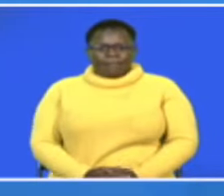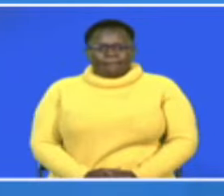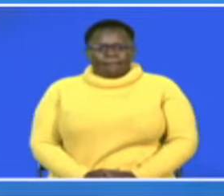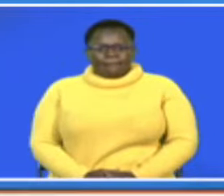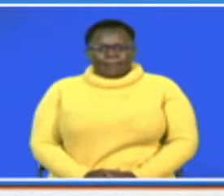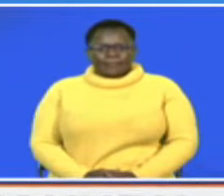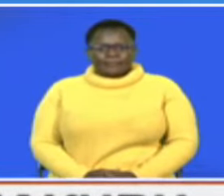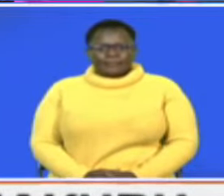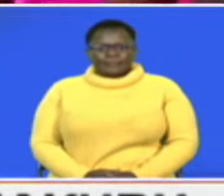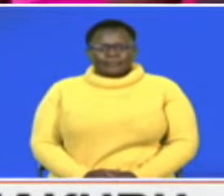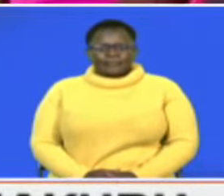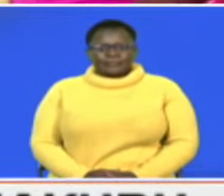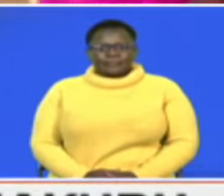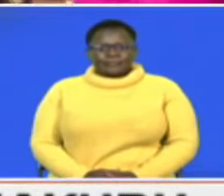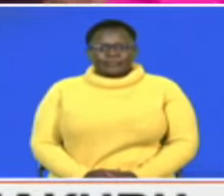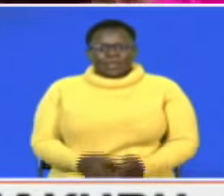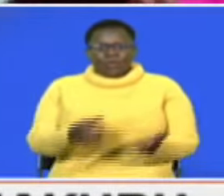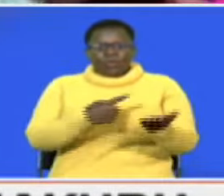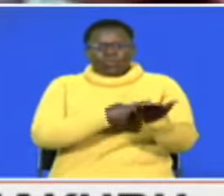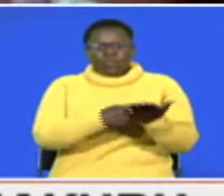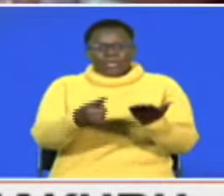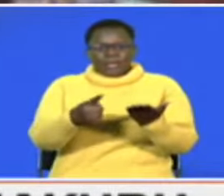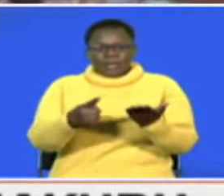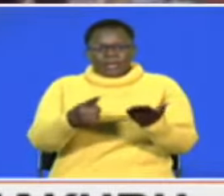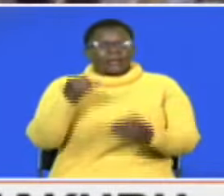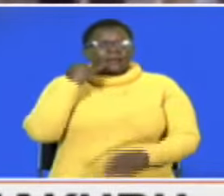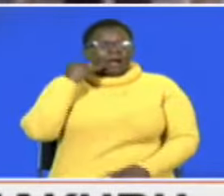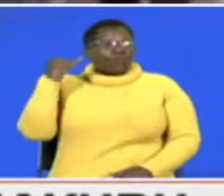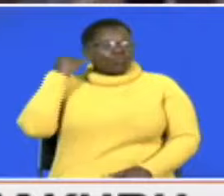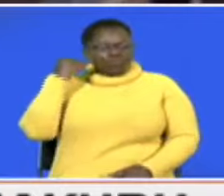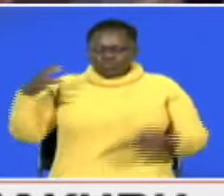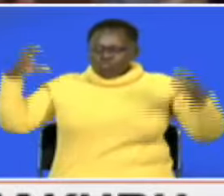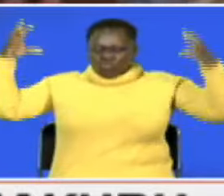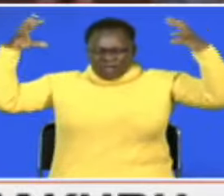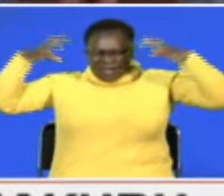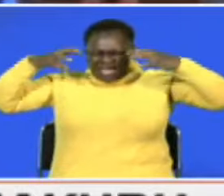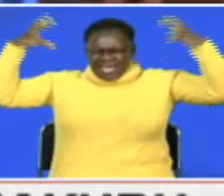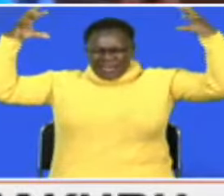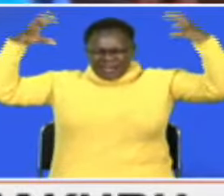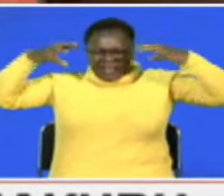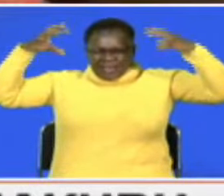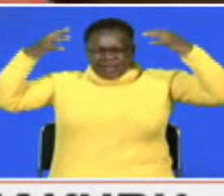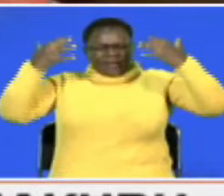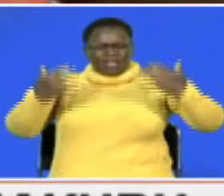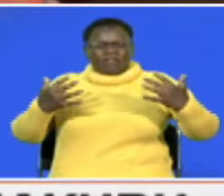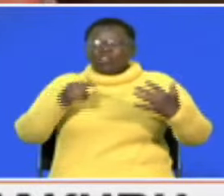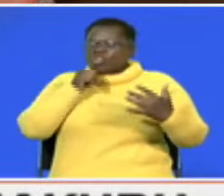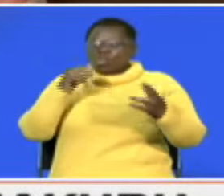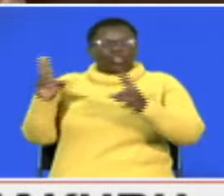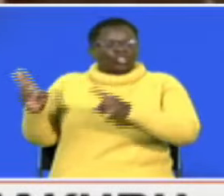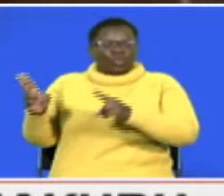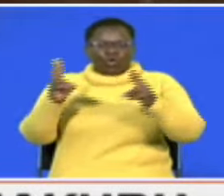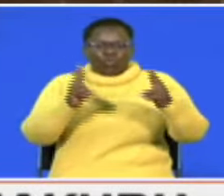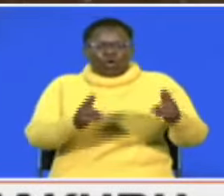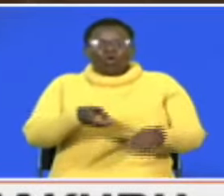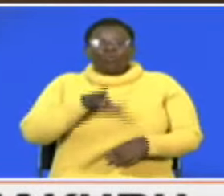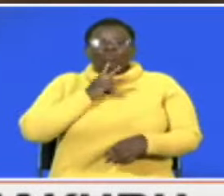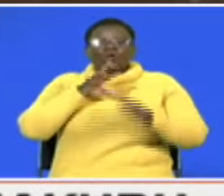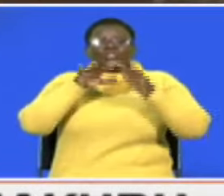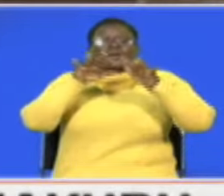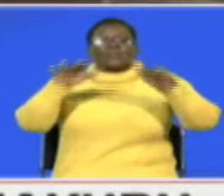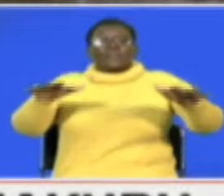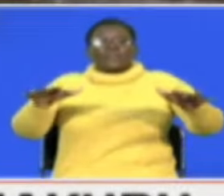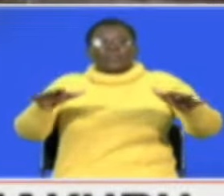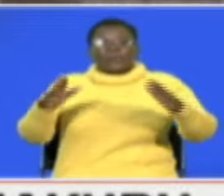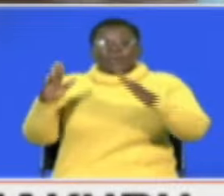the details. For over a week now, Nakuru City has been experiencing heavy rains, exceeding normal levels and causing flooding in